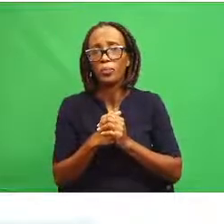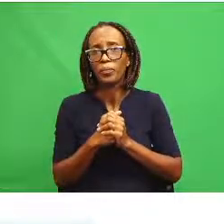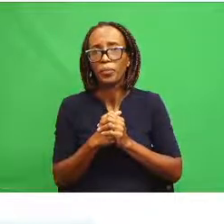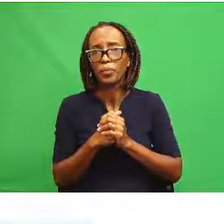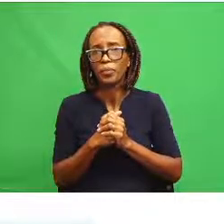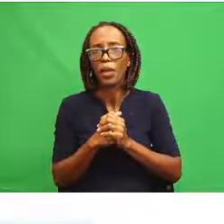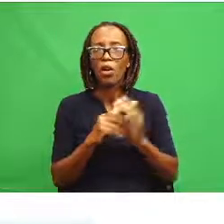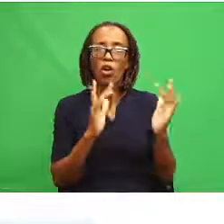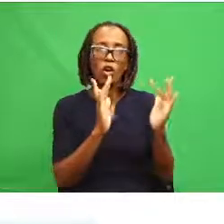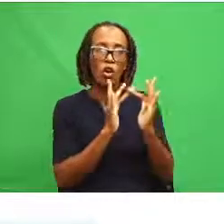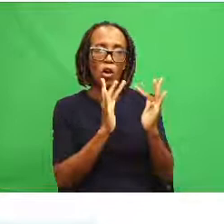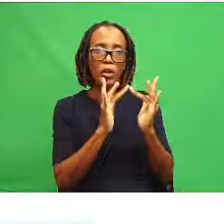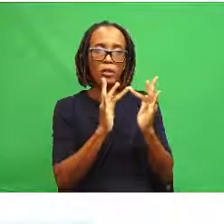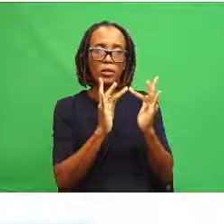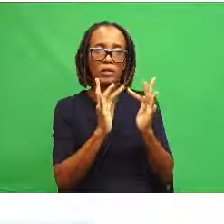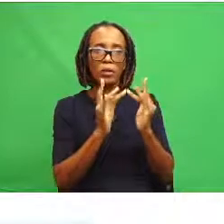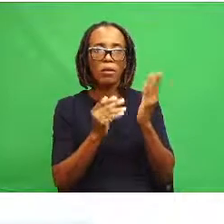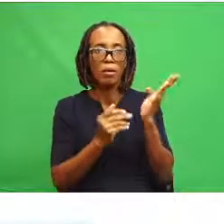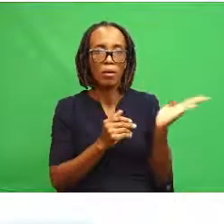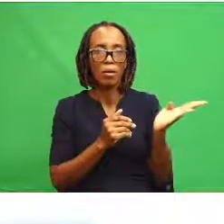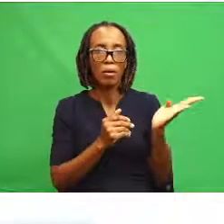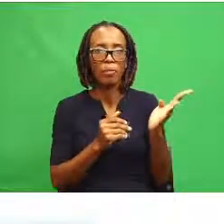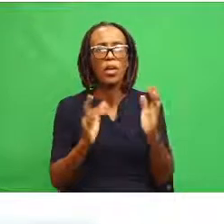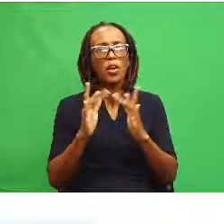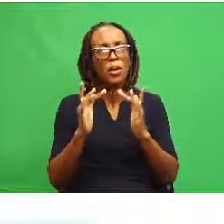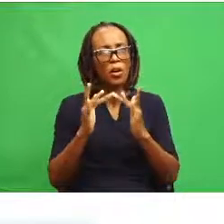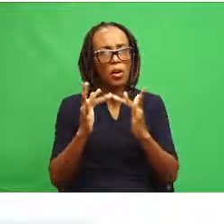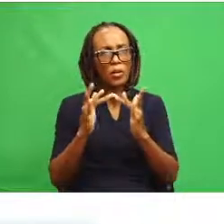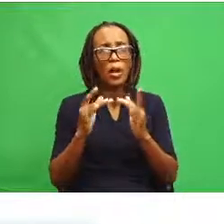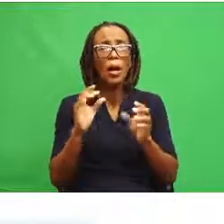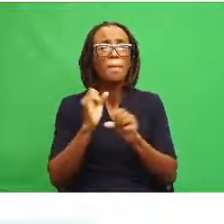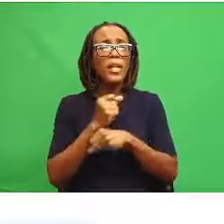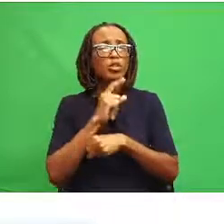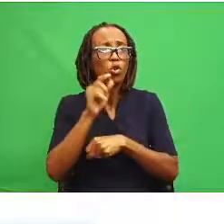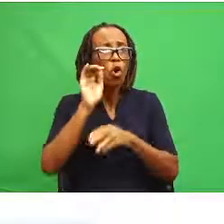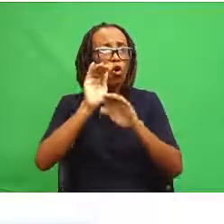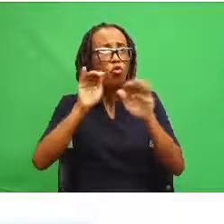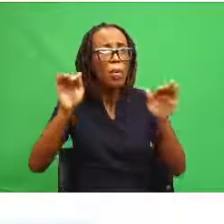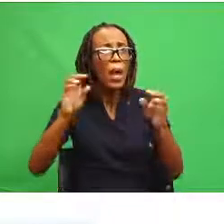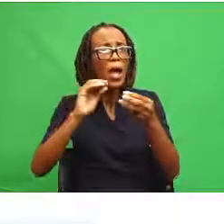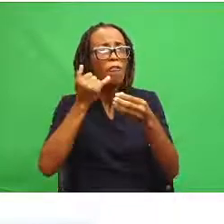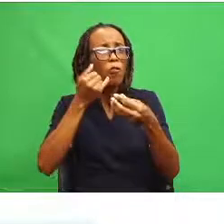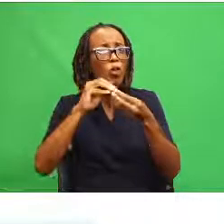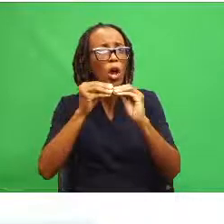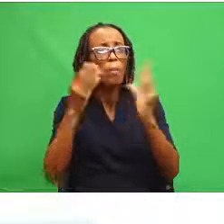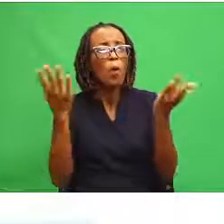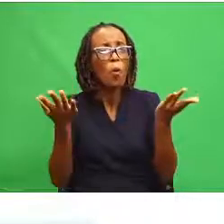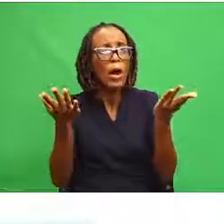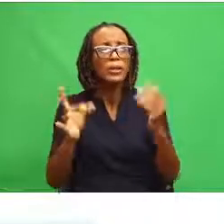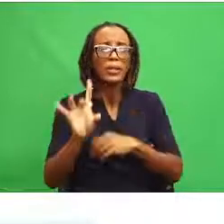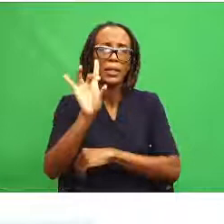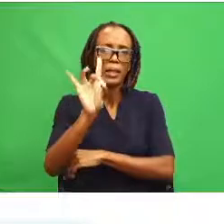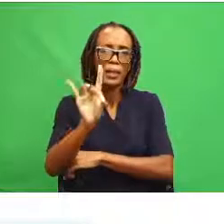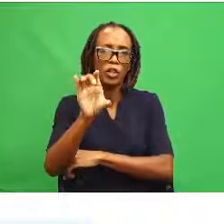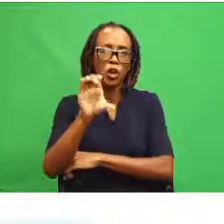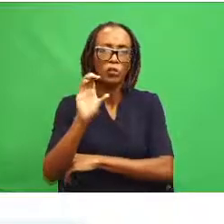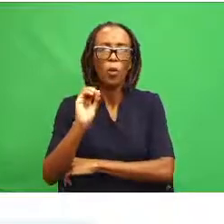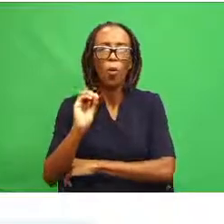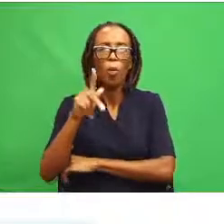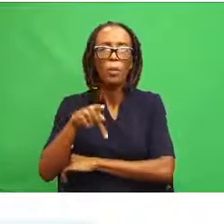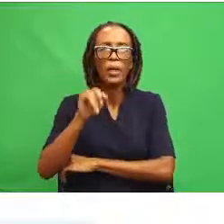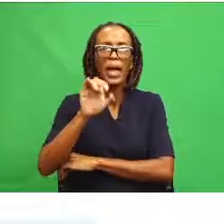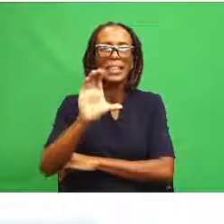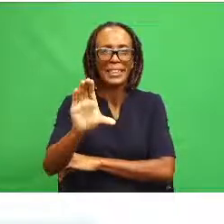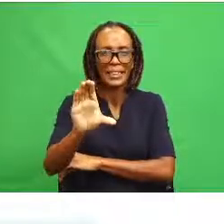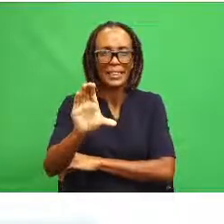you can contact us, and we just want to make sure that we have those numbers up so that we can give you those numbers. What are those